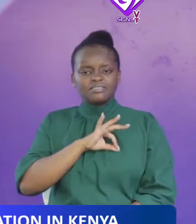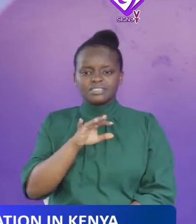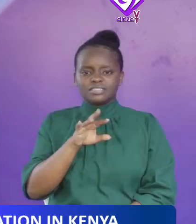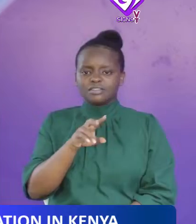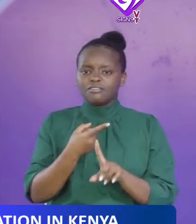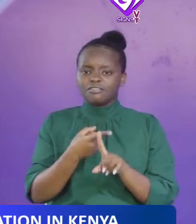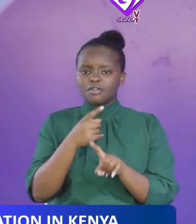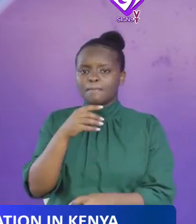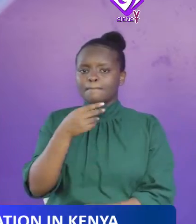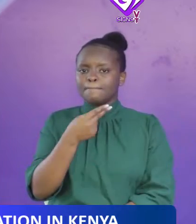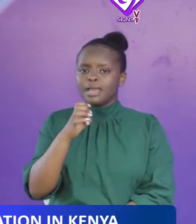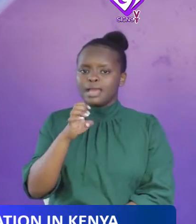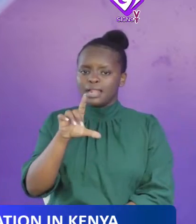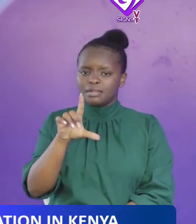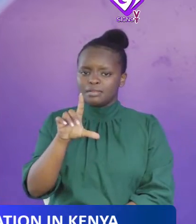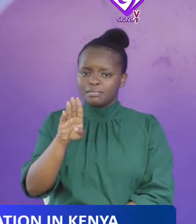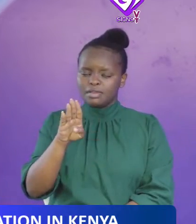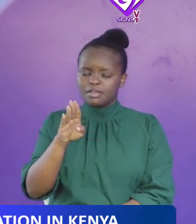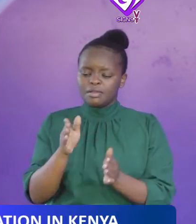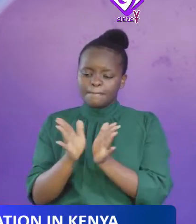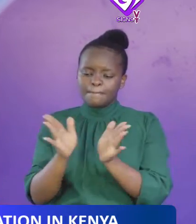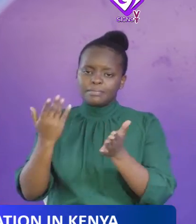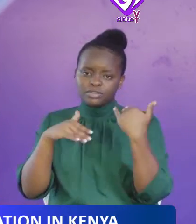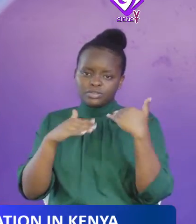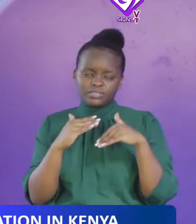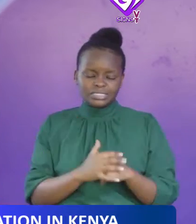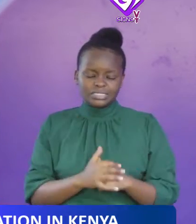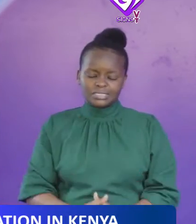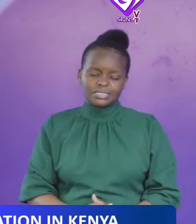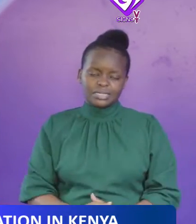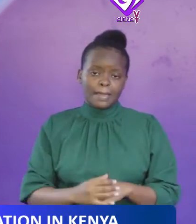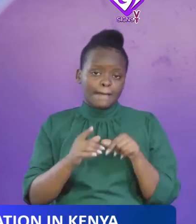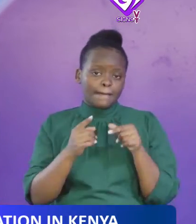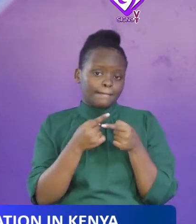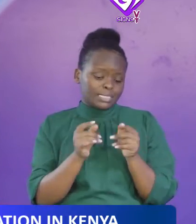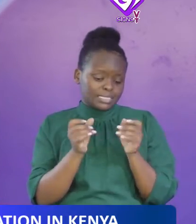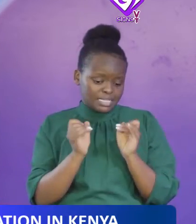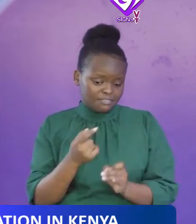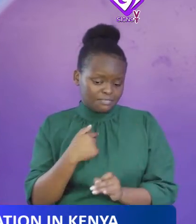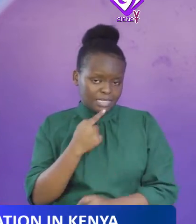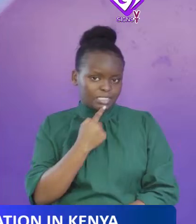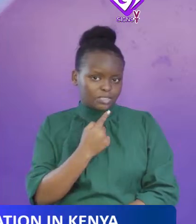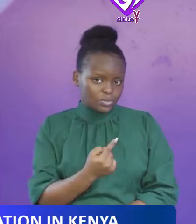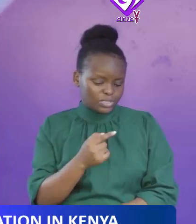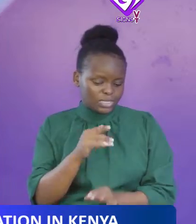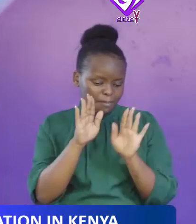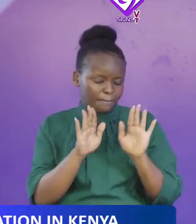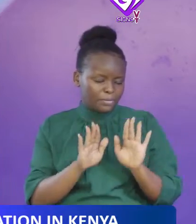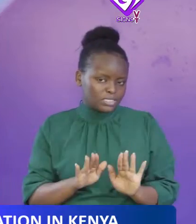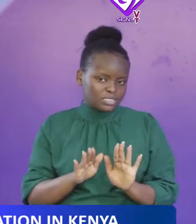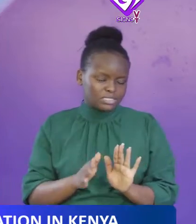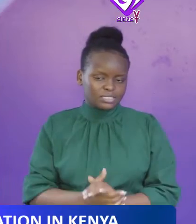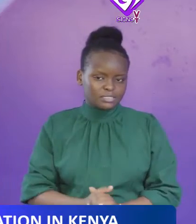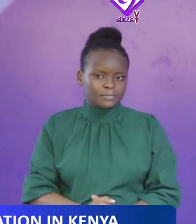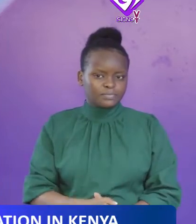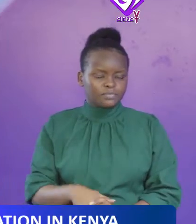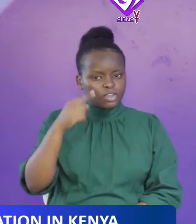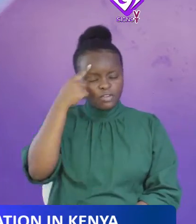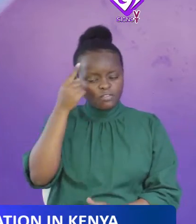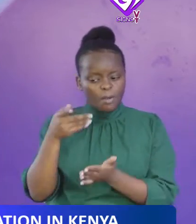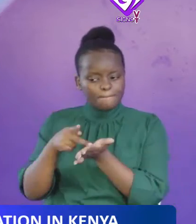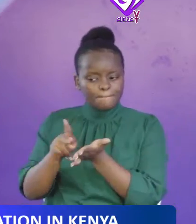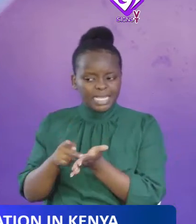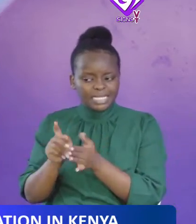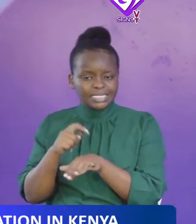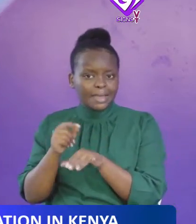from a public university. But if I was told the importance of repaying when I